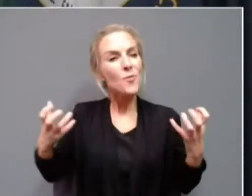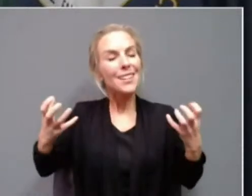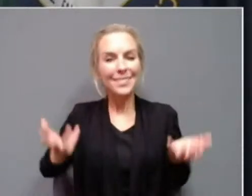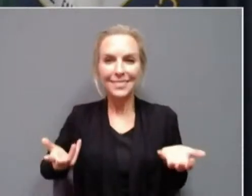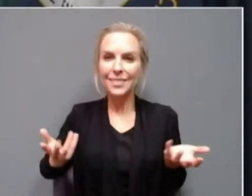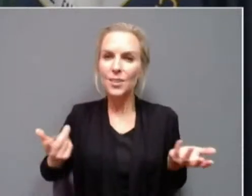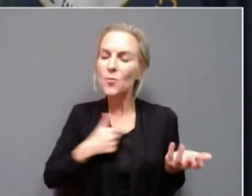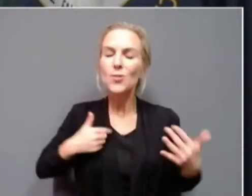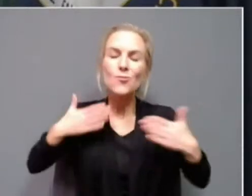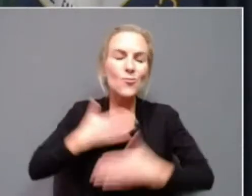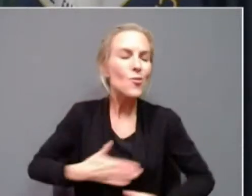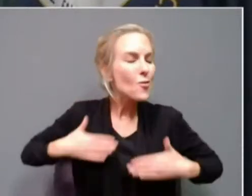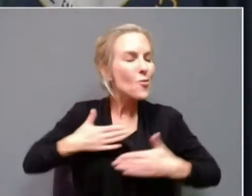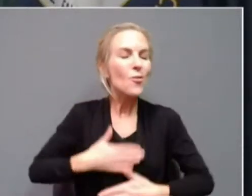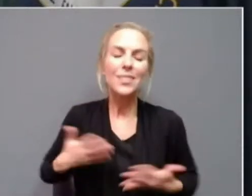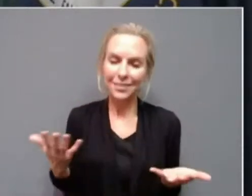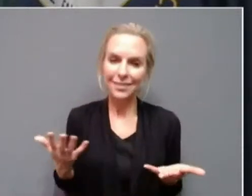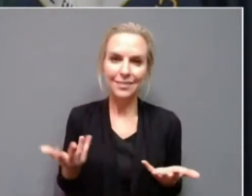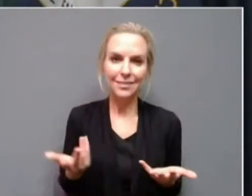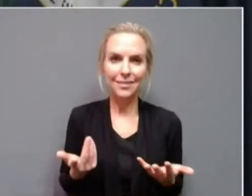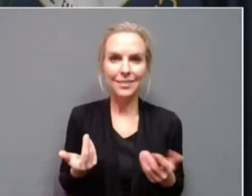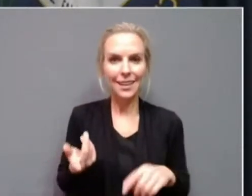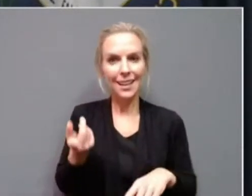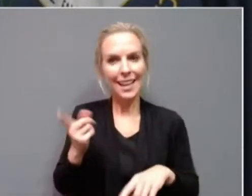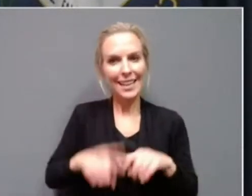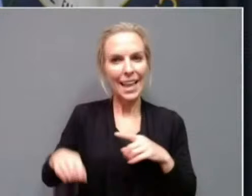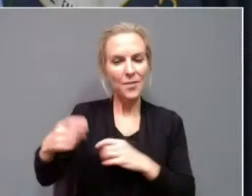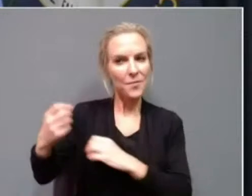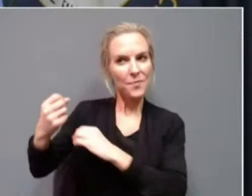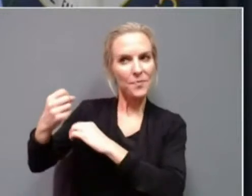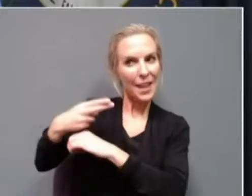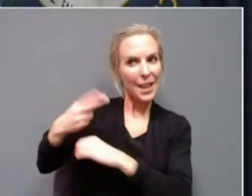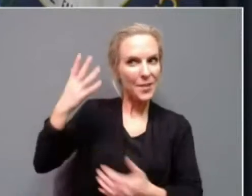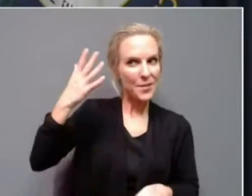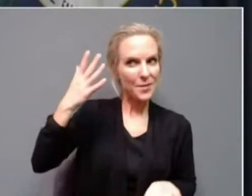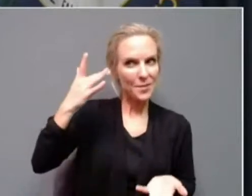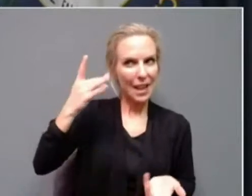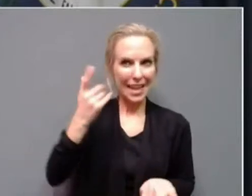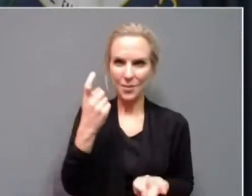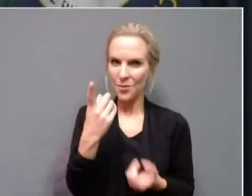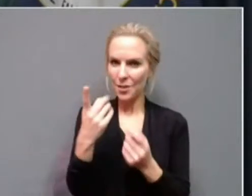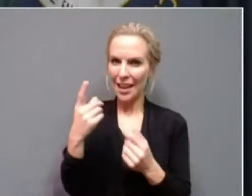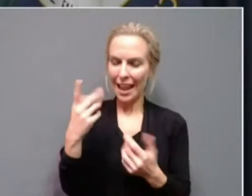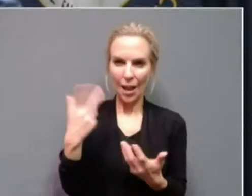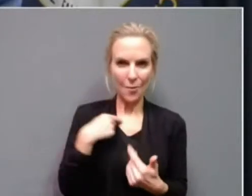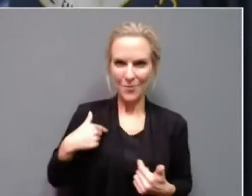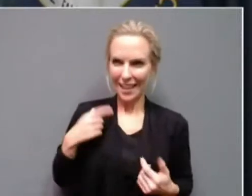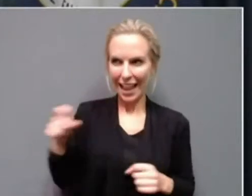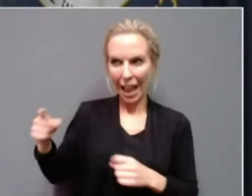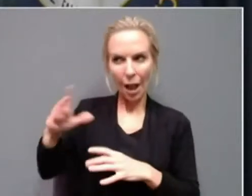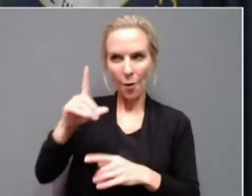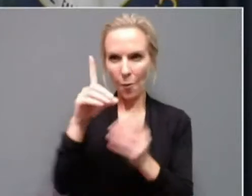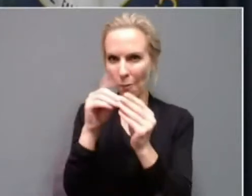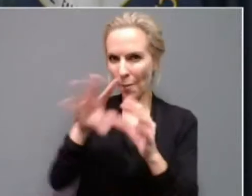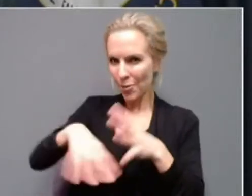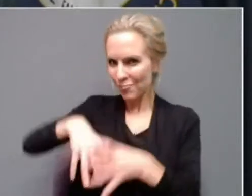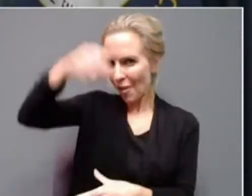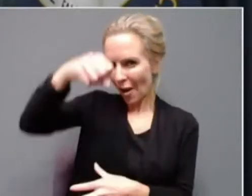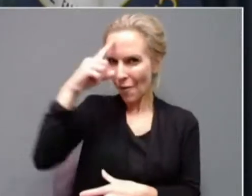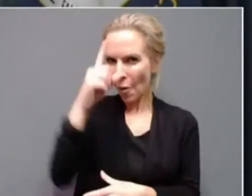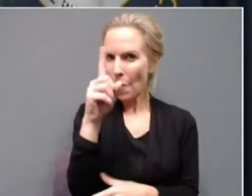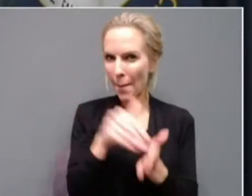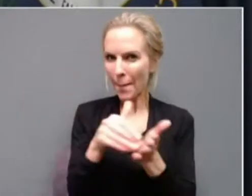enjoy doing. But I can't let you upstage me because we still have one more drawing for $1 million for